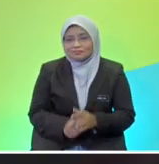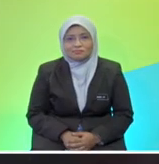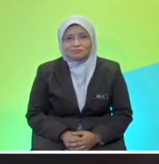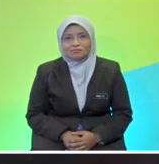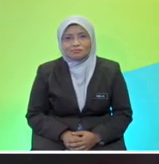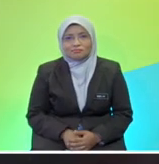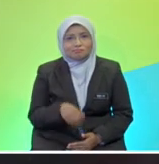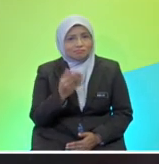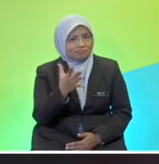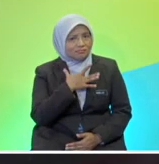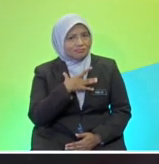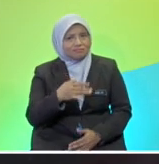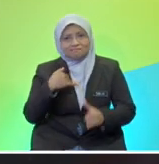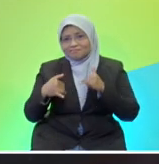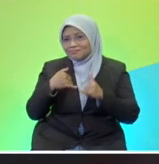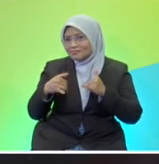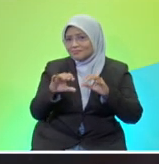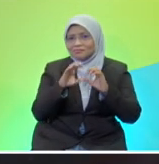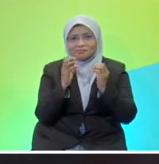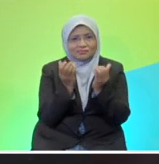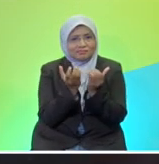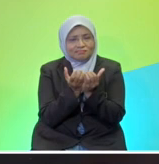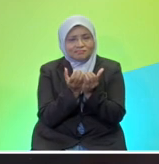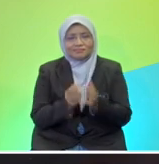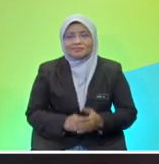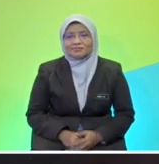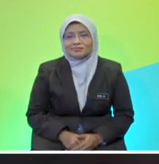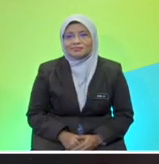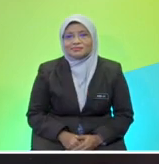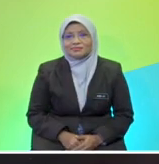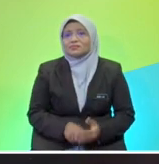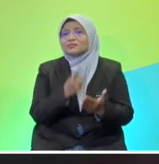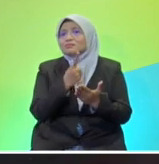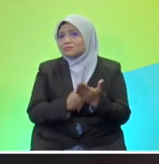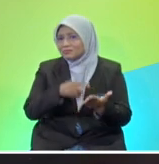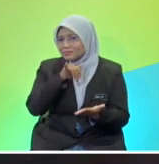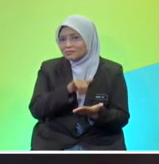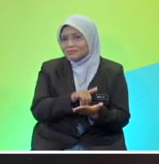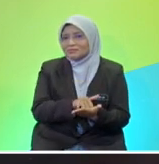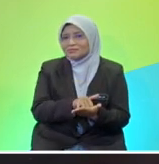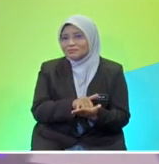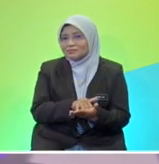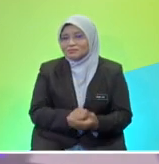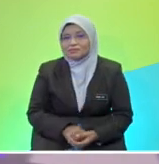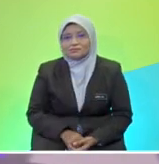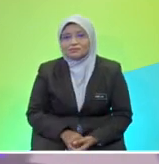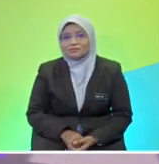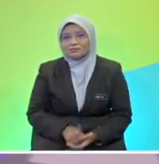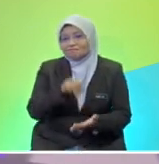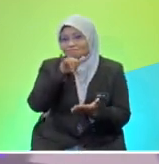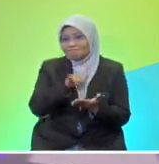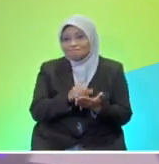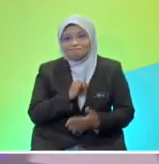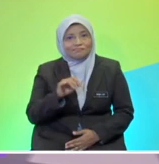ball? I love to play football. Yeah, very good. And how about this one? This is a yo-yo. This is a